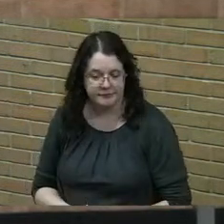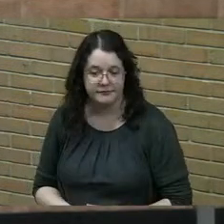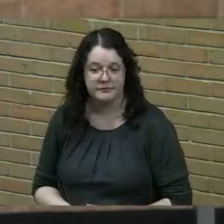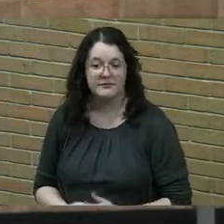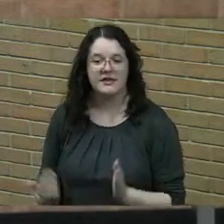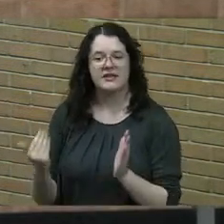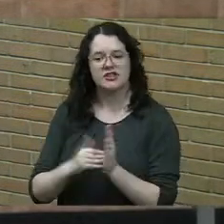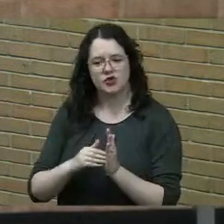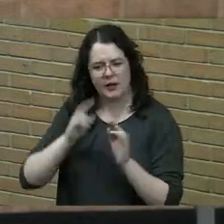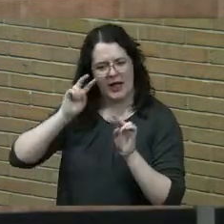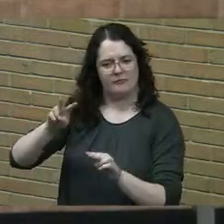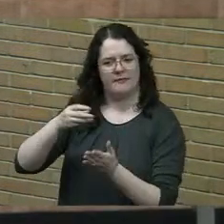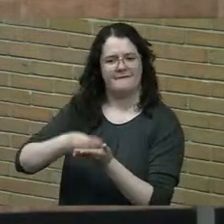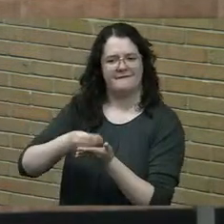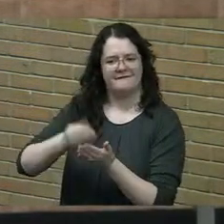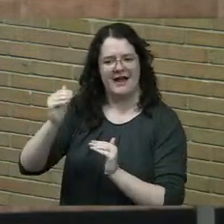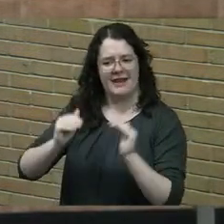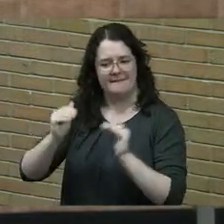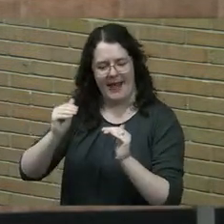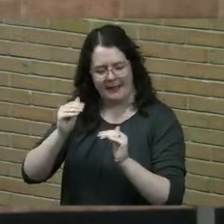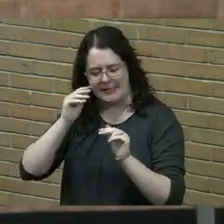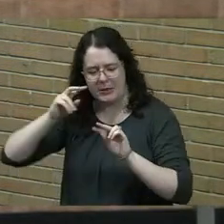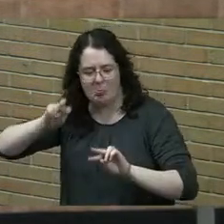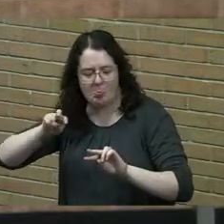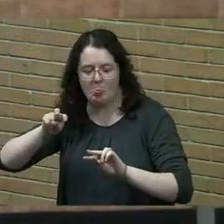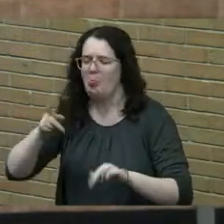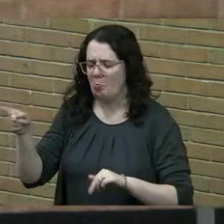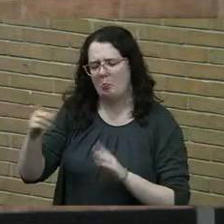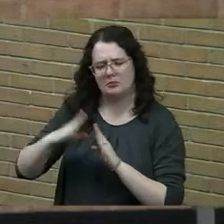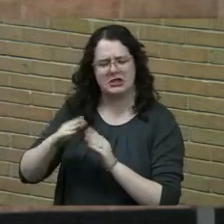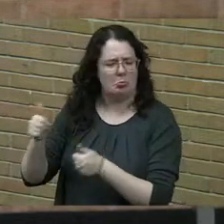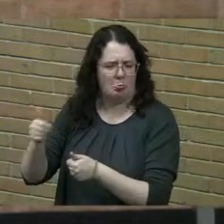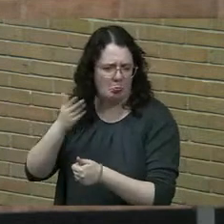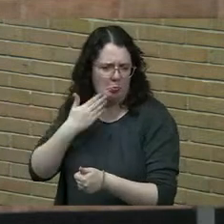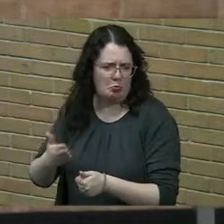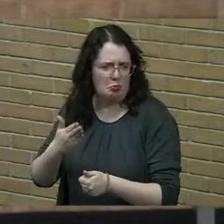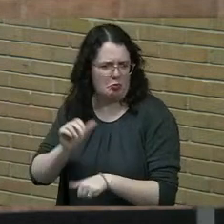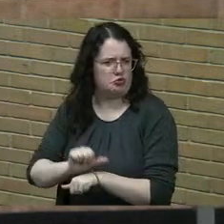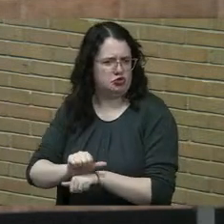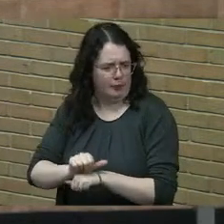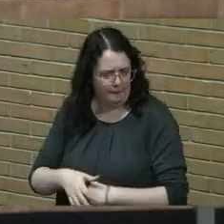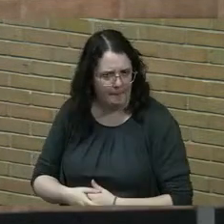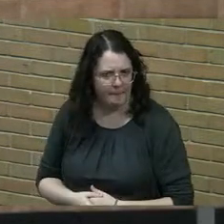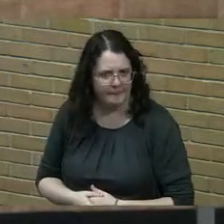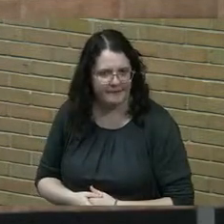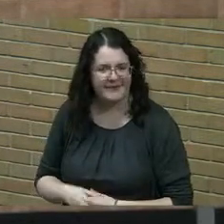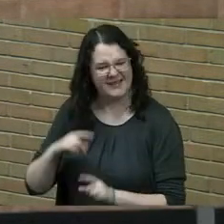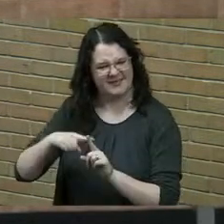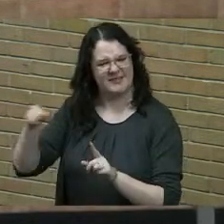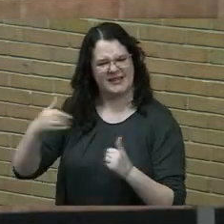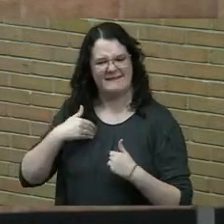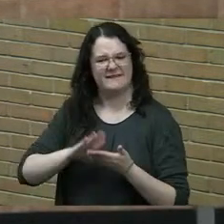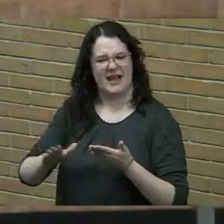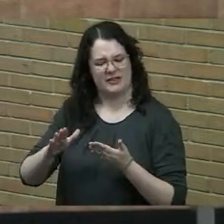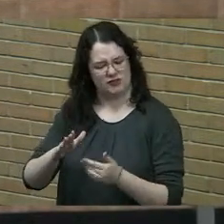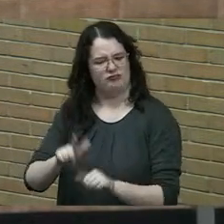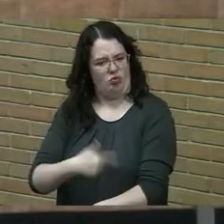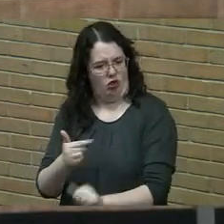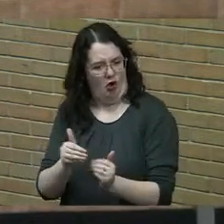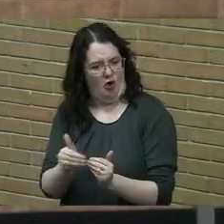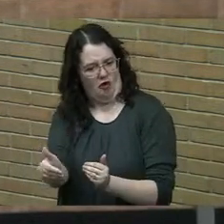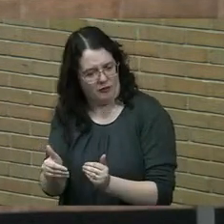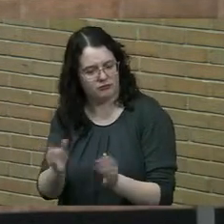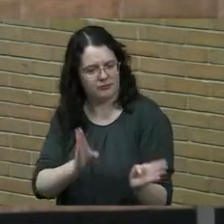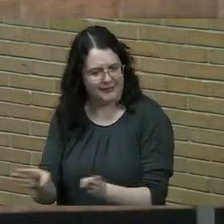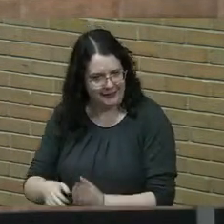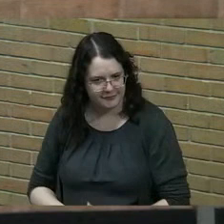reserves and fund balance, the town does a very good job of that, as well as having a nice long-term plan. So again, very good